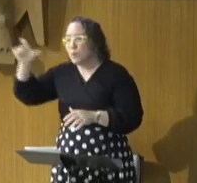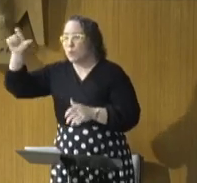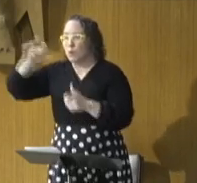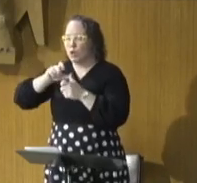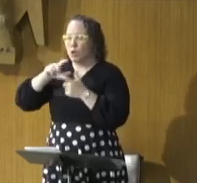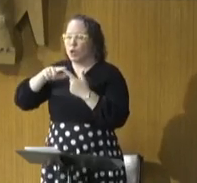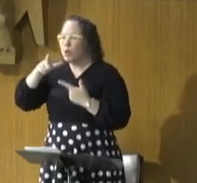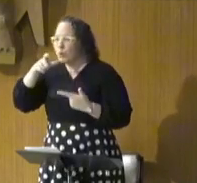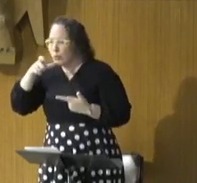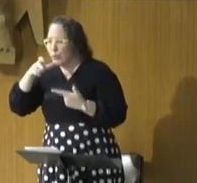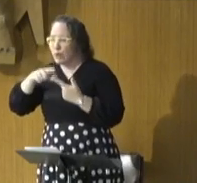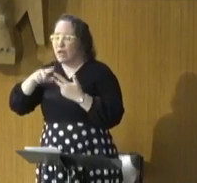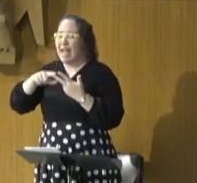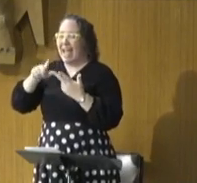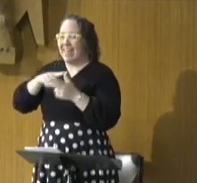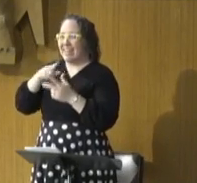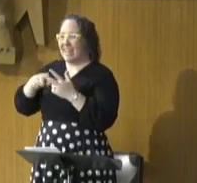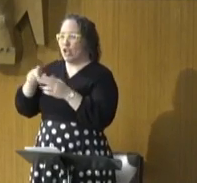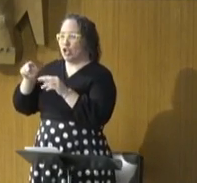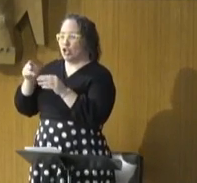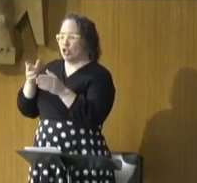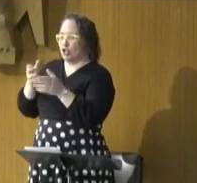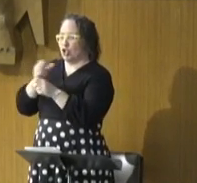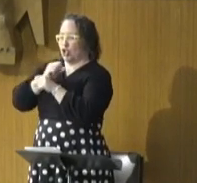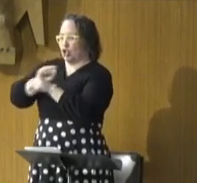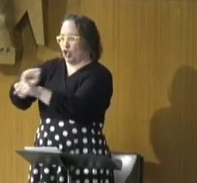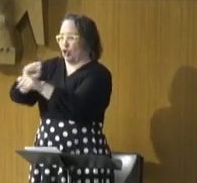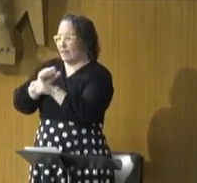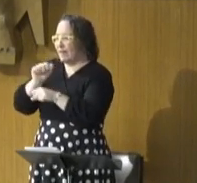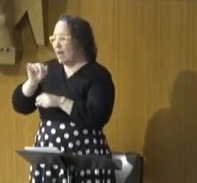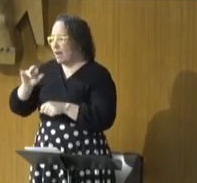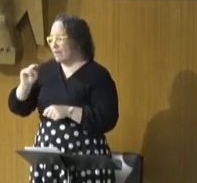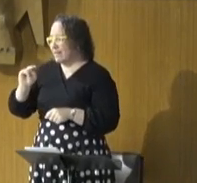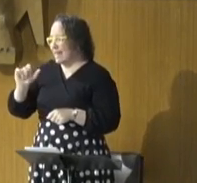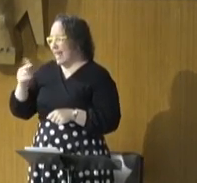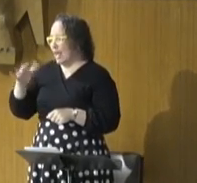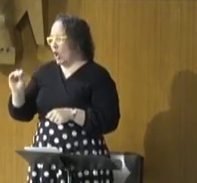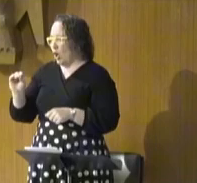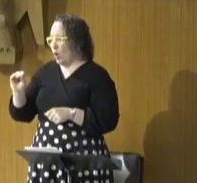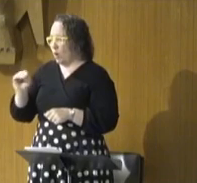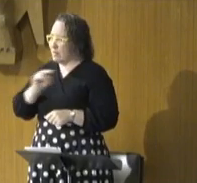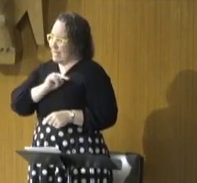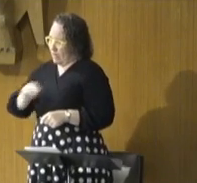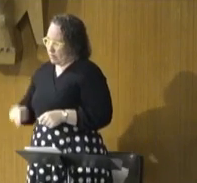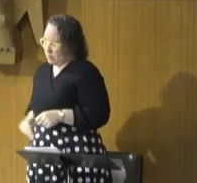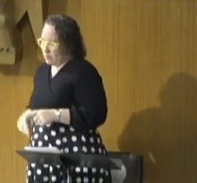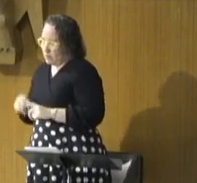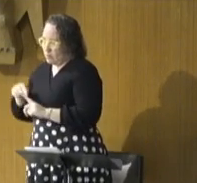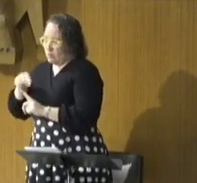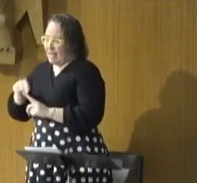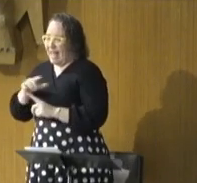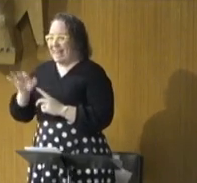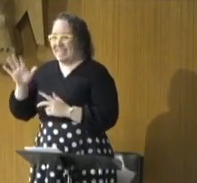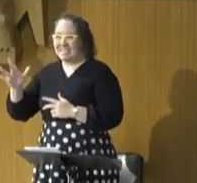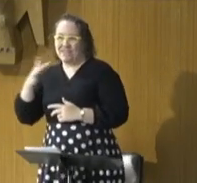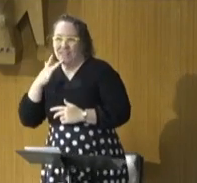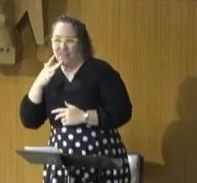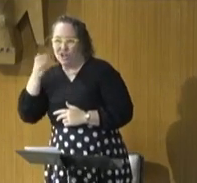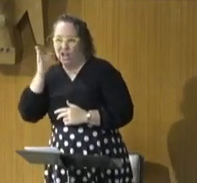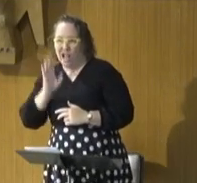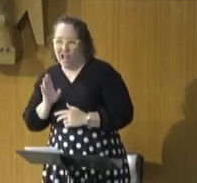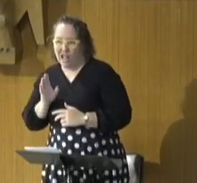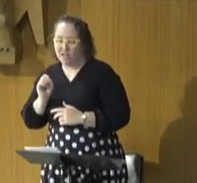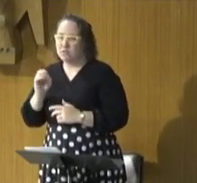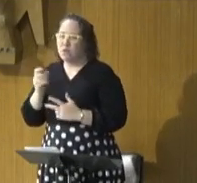means servant of Nego, Nego being the God of wisdom, and King Nebuchadnezzar's favorite god, as it happens.